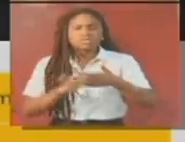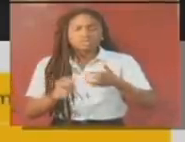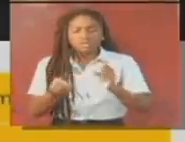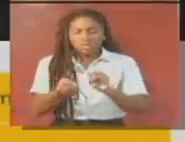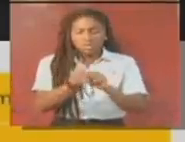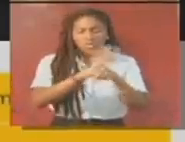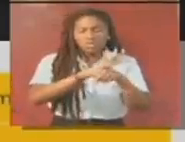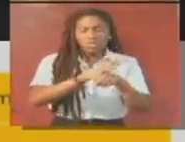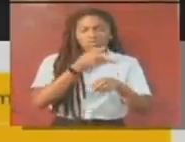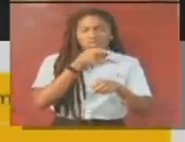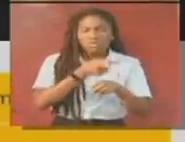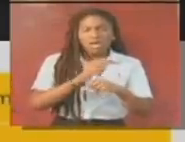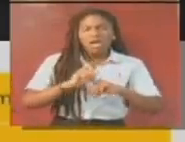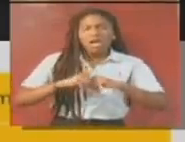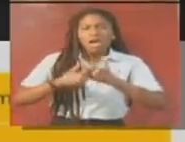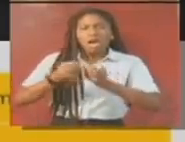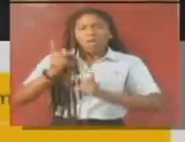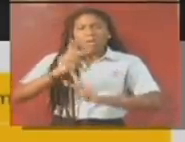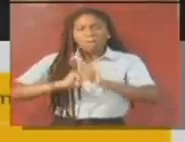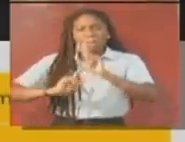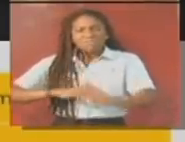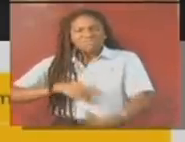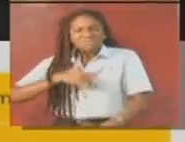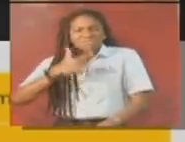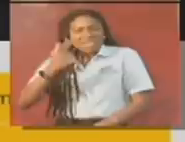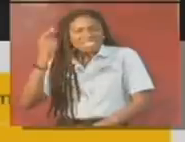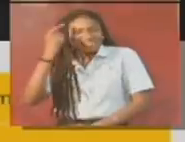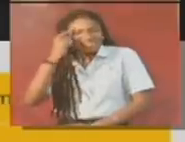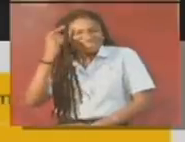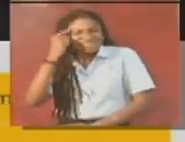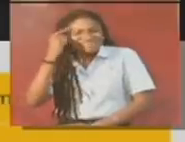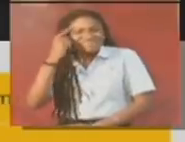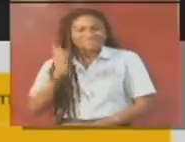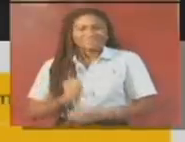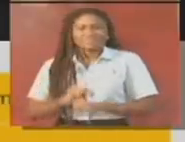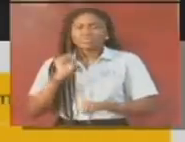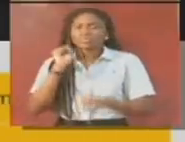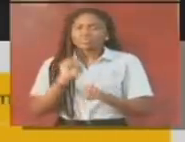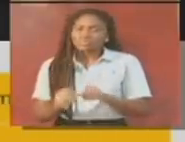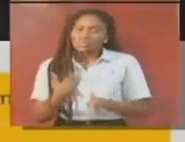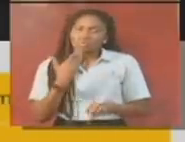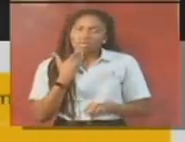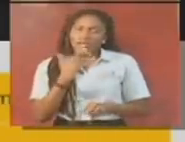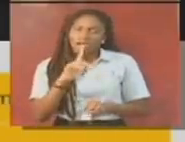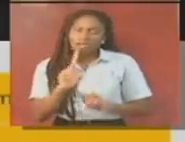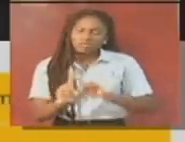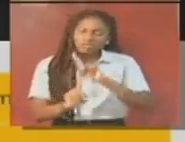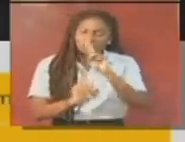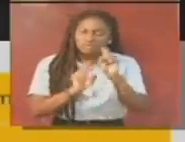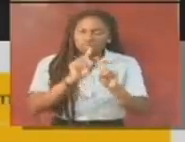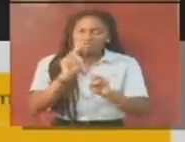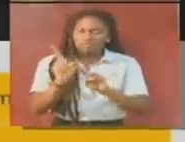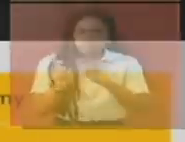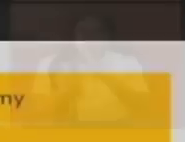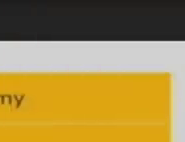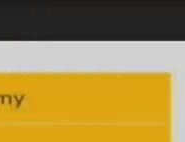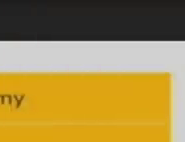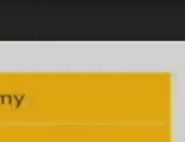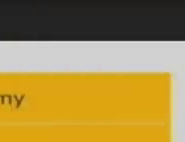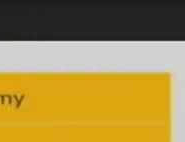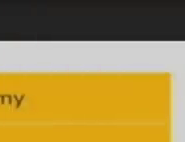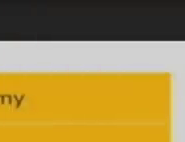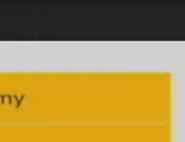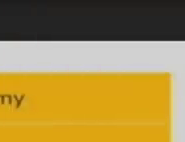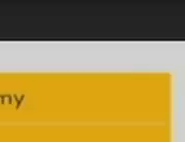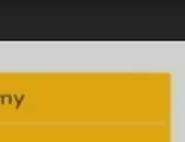on the public. So we gave people a list of 25 issues and asked them to rate their level of concern for each. These